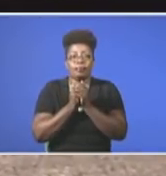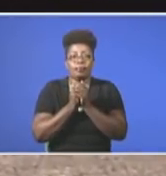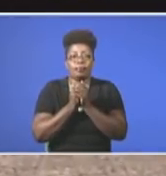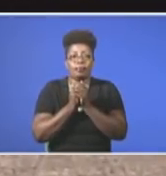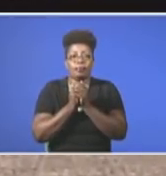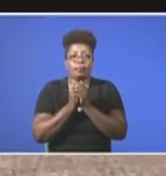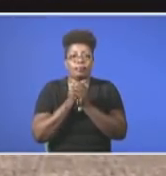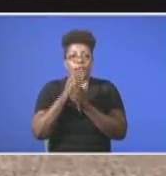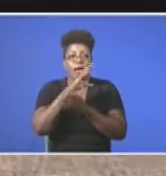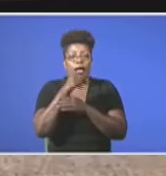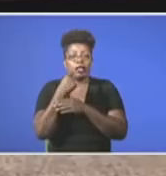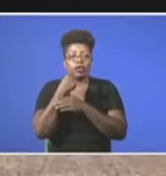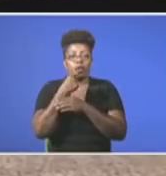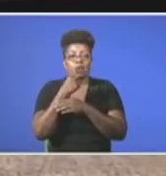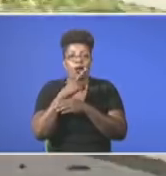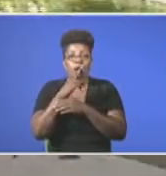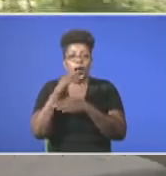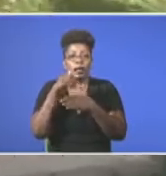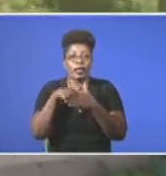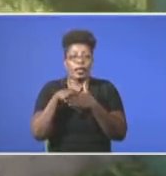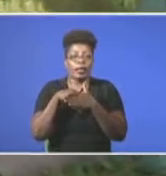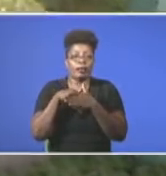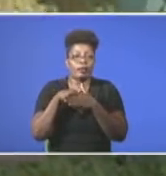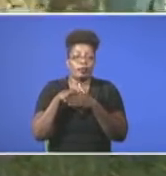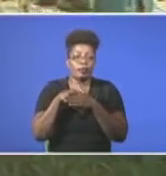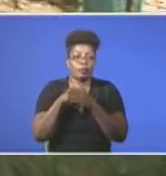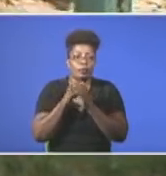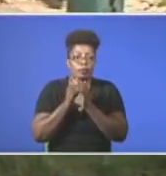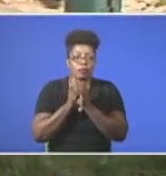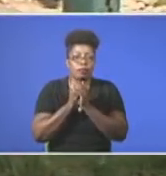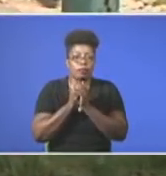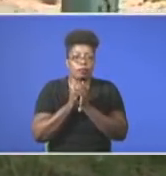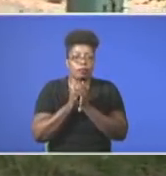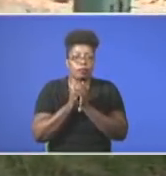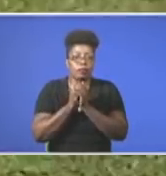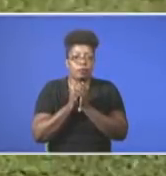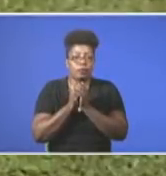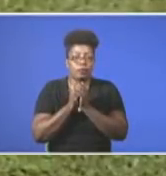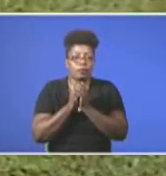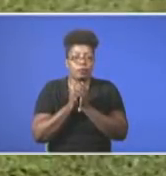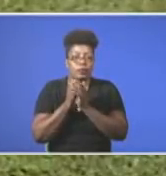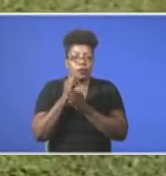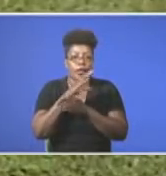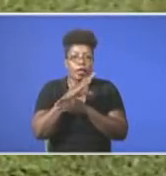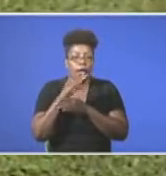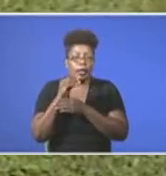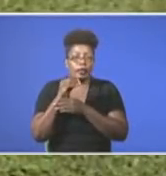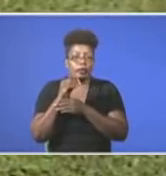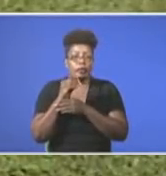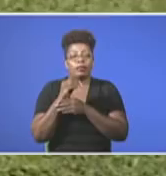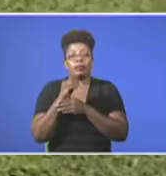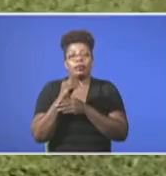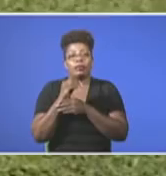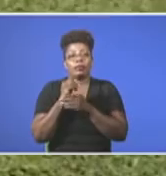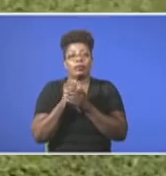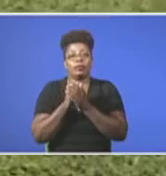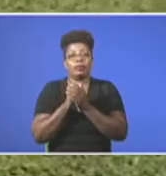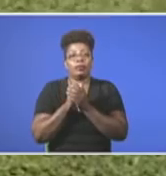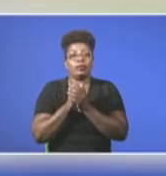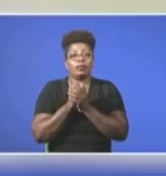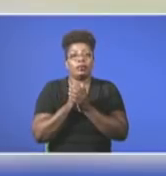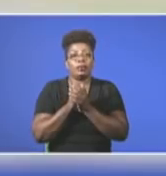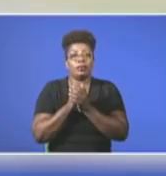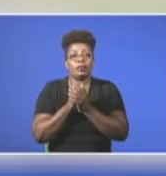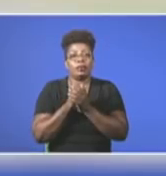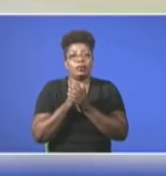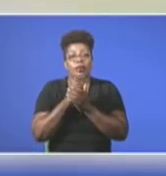actually who are involved in the bus union and their response to how